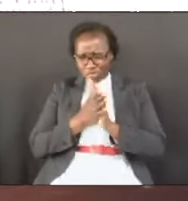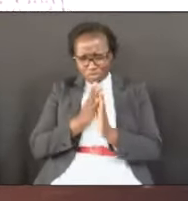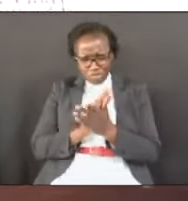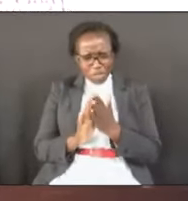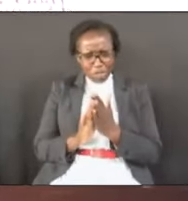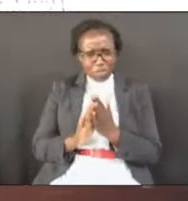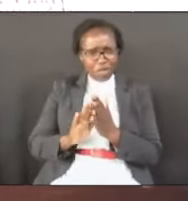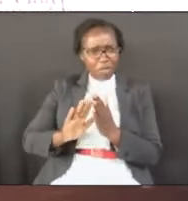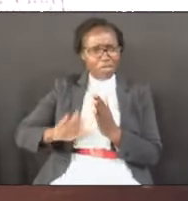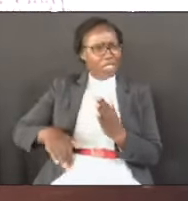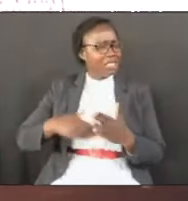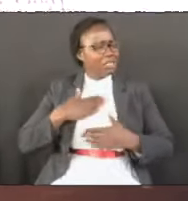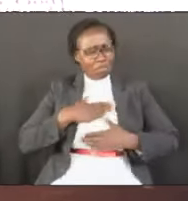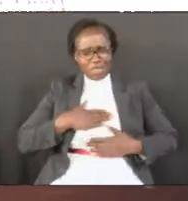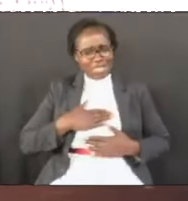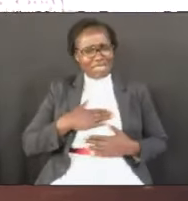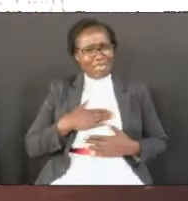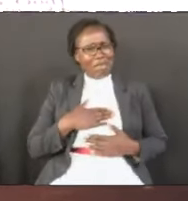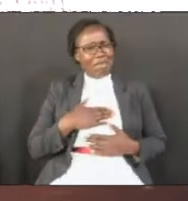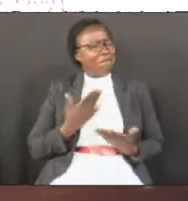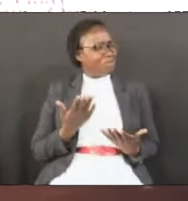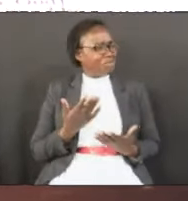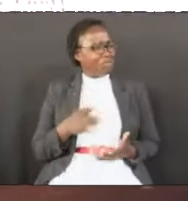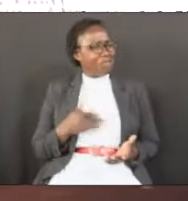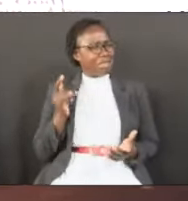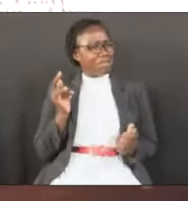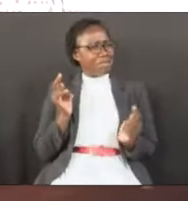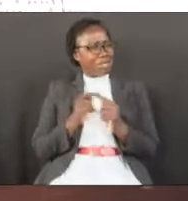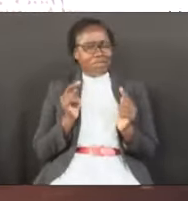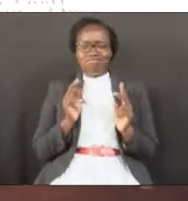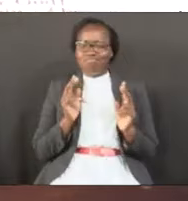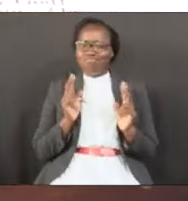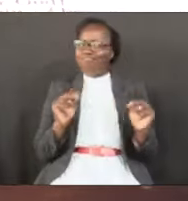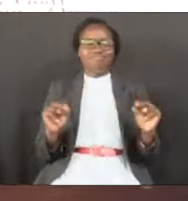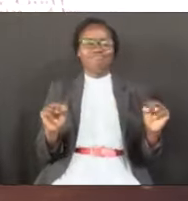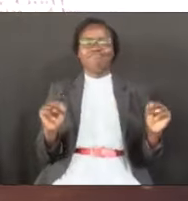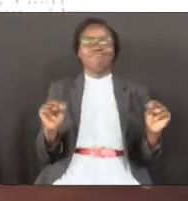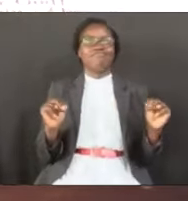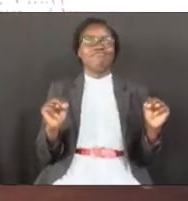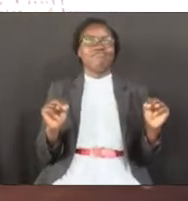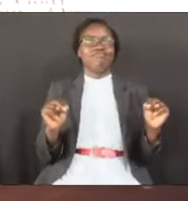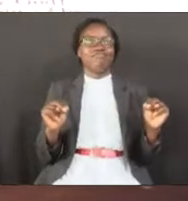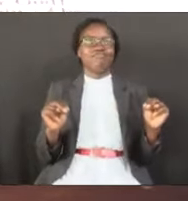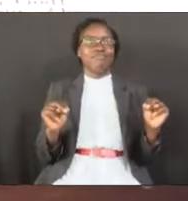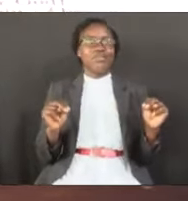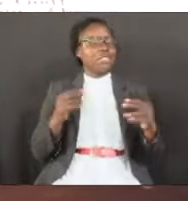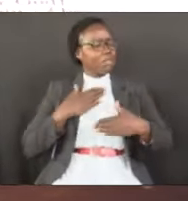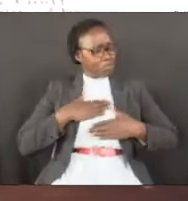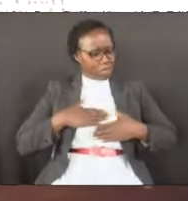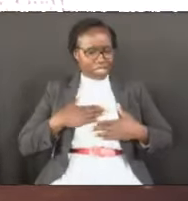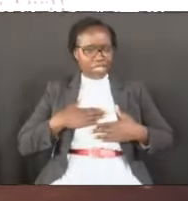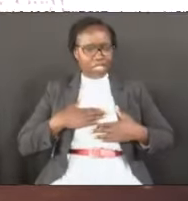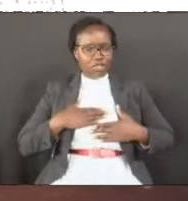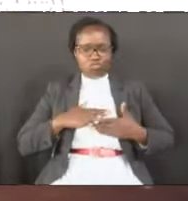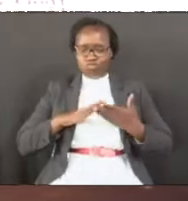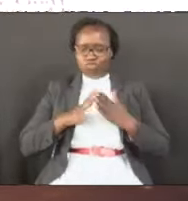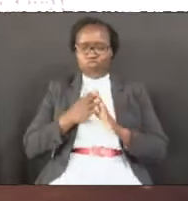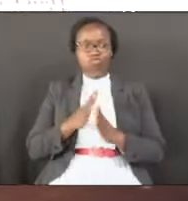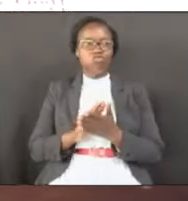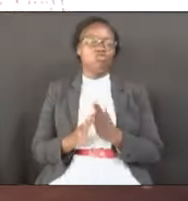Please don't feel offended in a way that you won't even listen to the message. I request that you may forgive me for